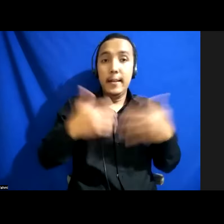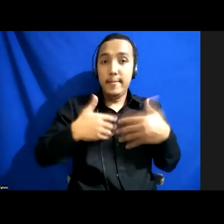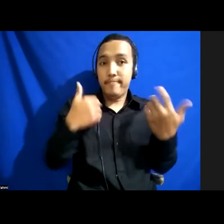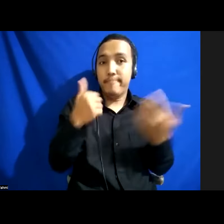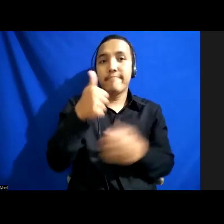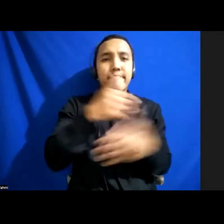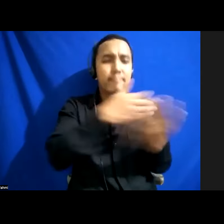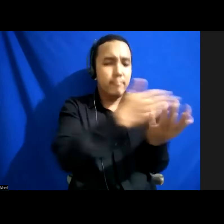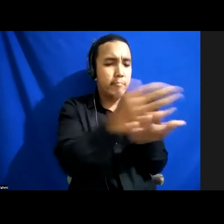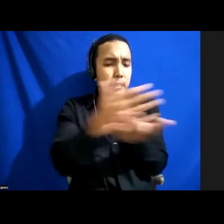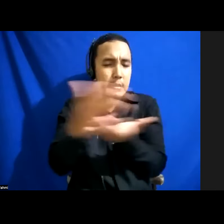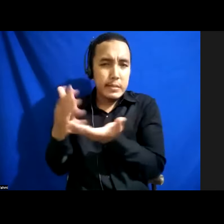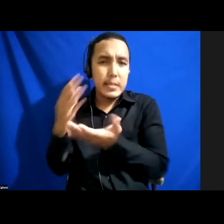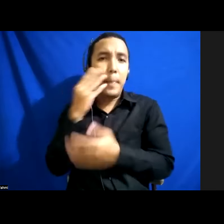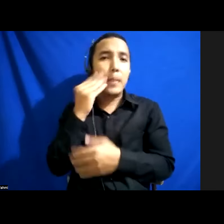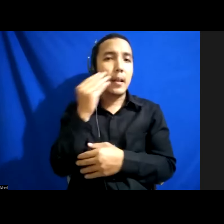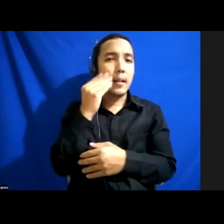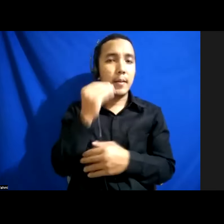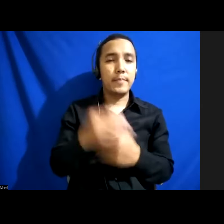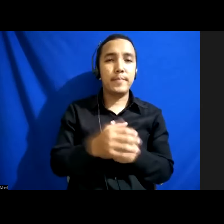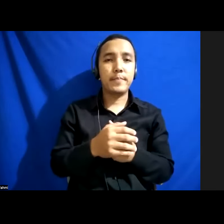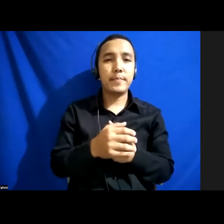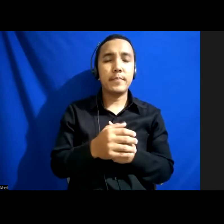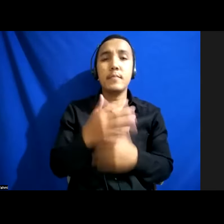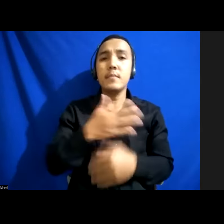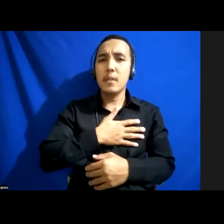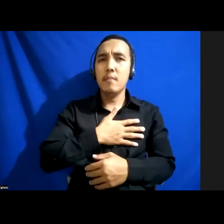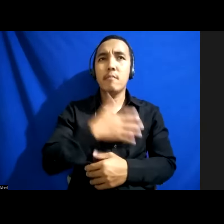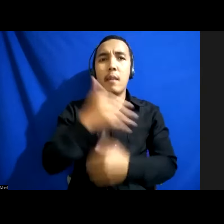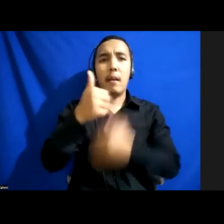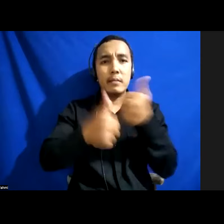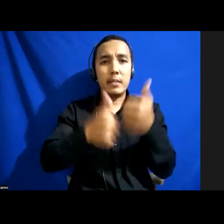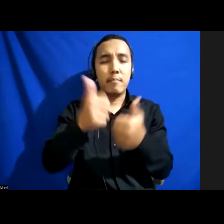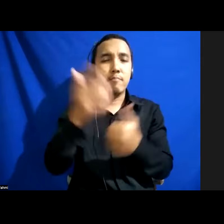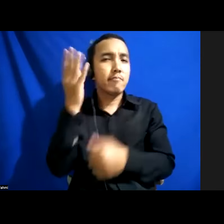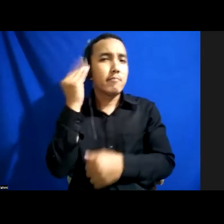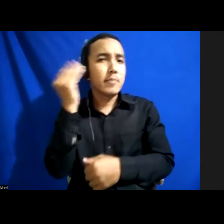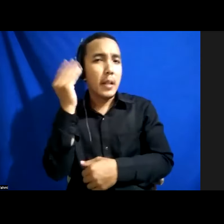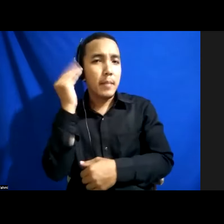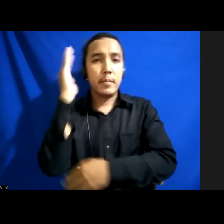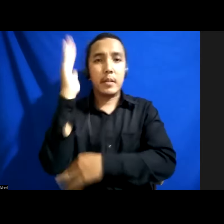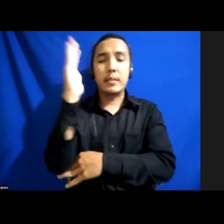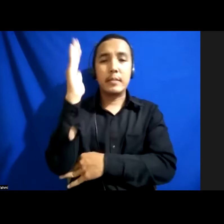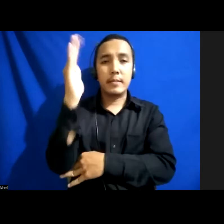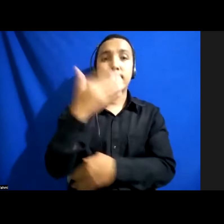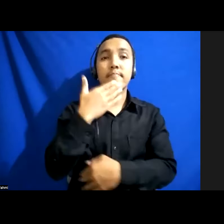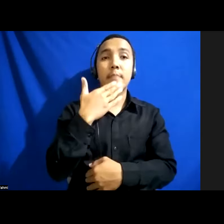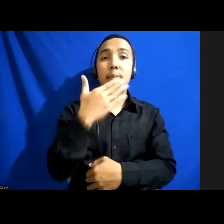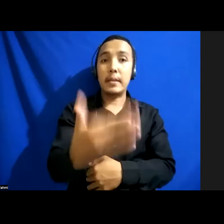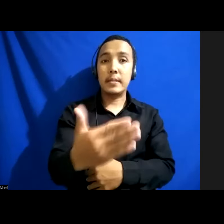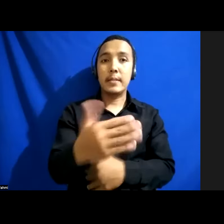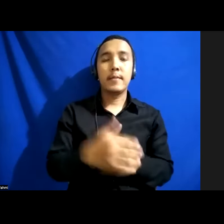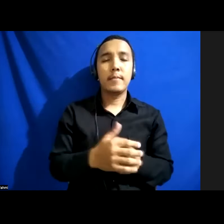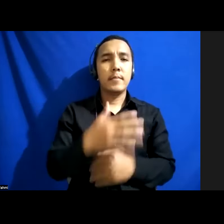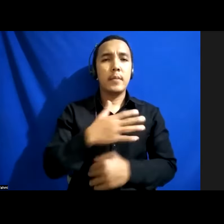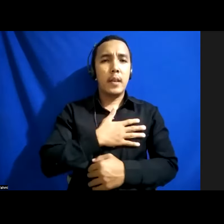hearing the presentations and discussions today. Thank you for having me. I'll hand back now to Benisha.